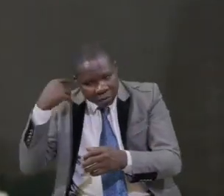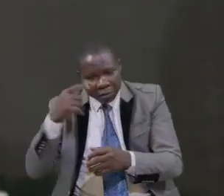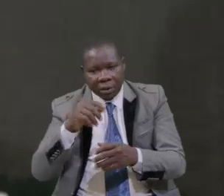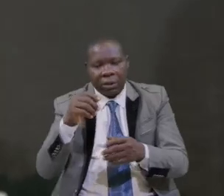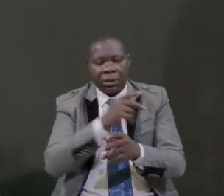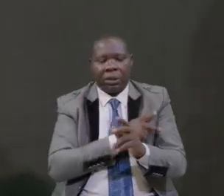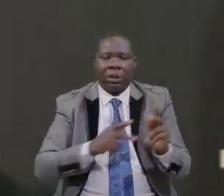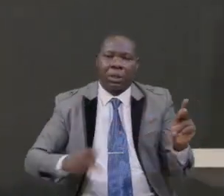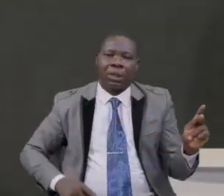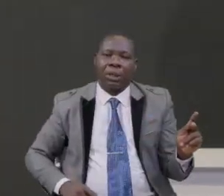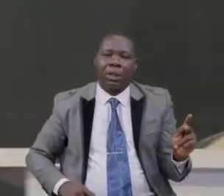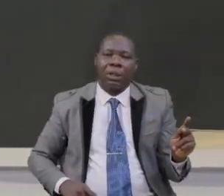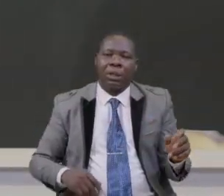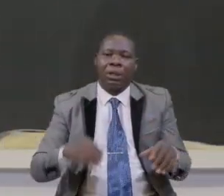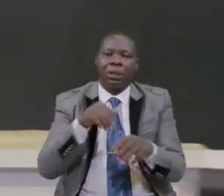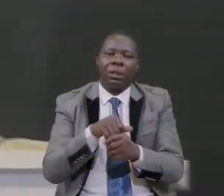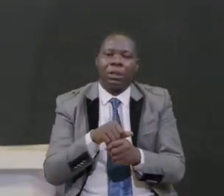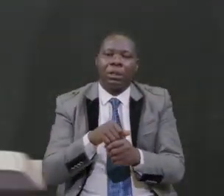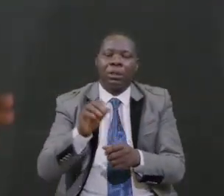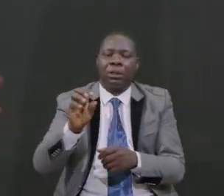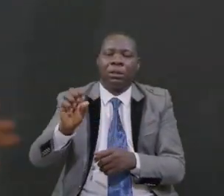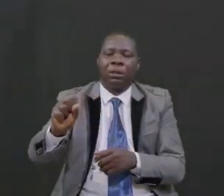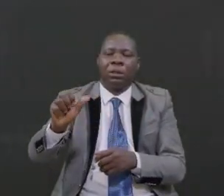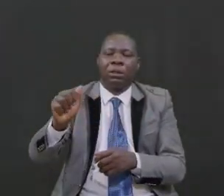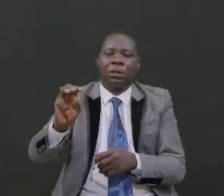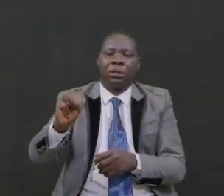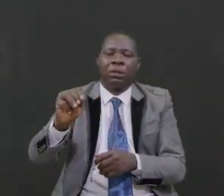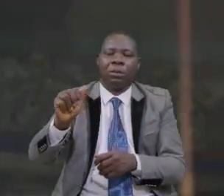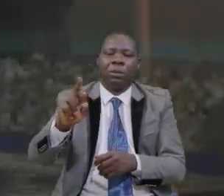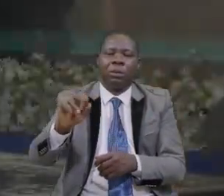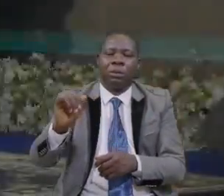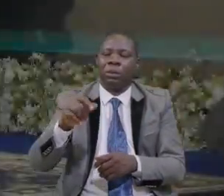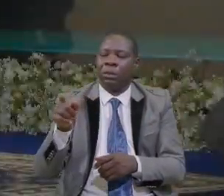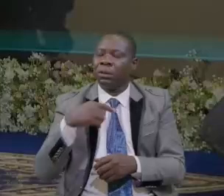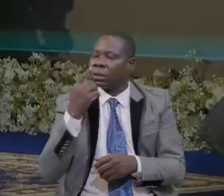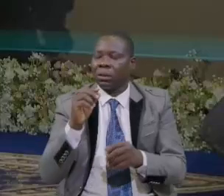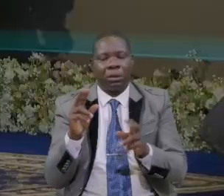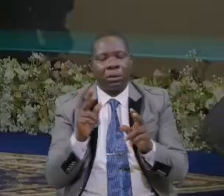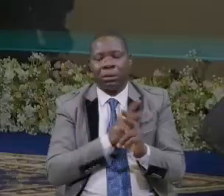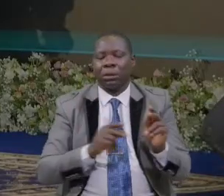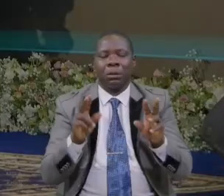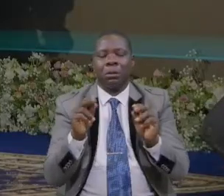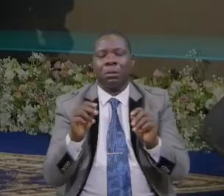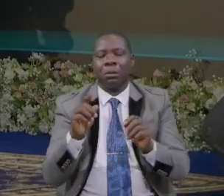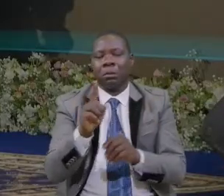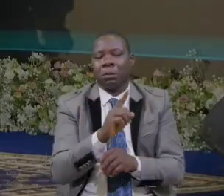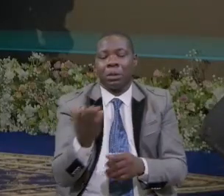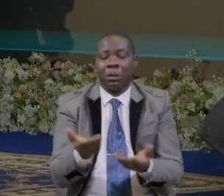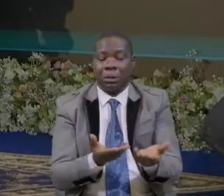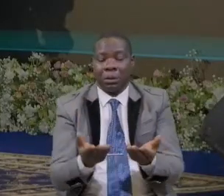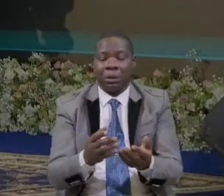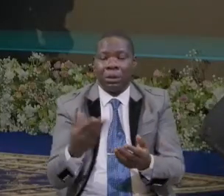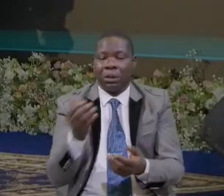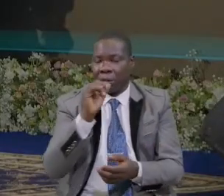in Samaria? Oh, they say, king, nobody here. There is one man over